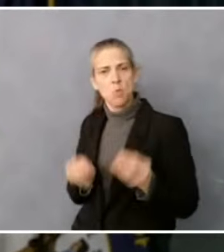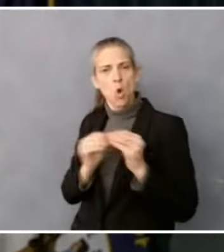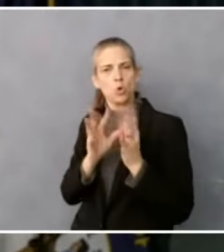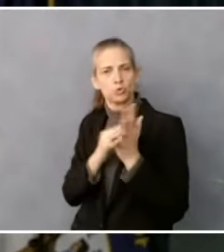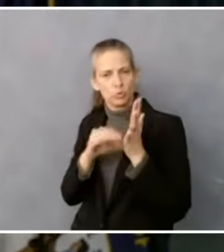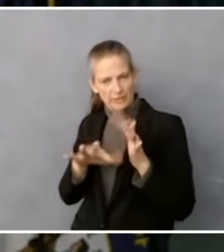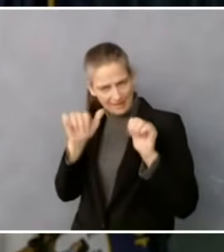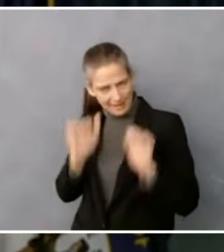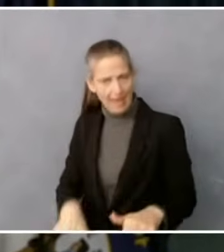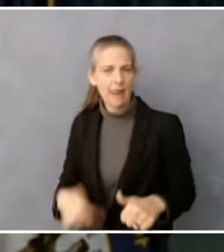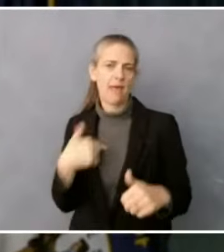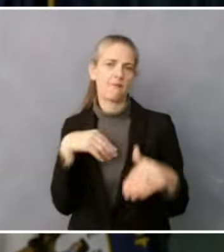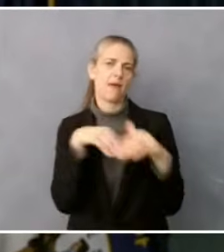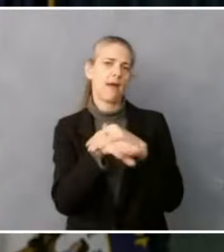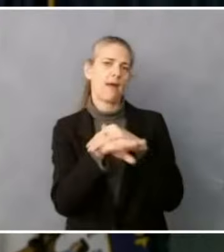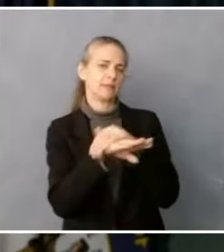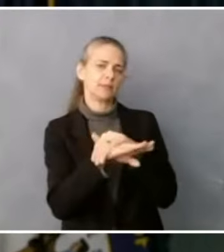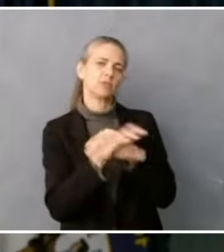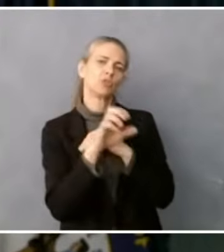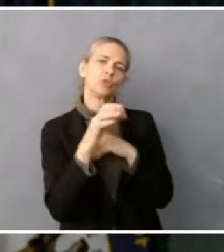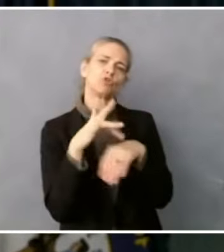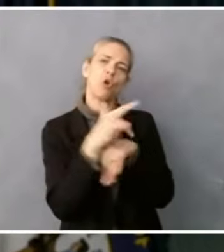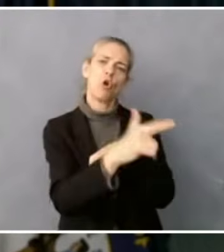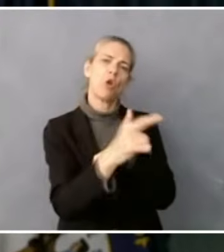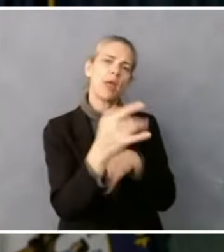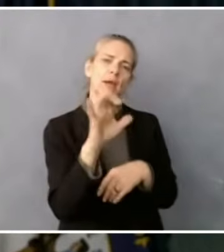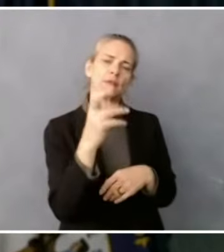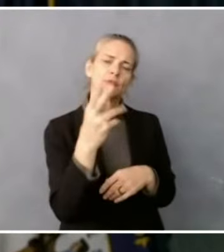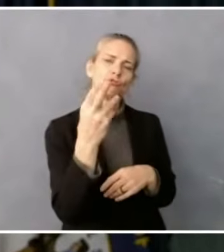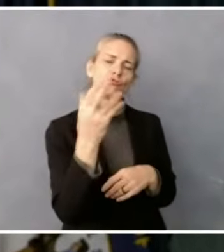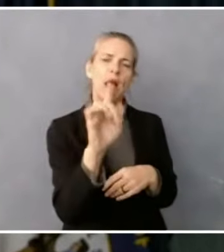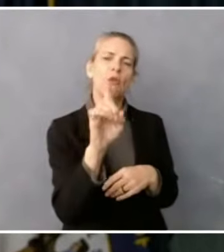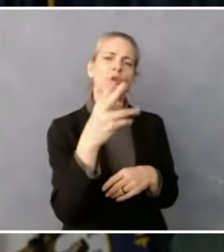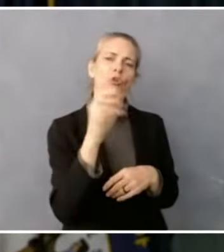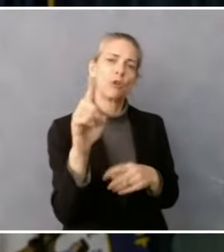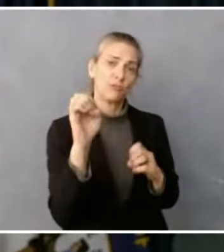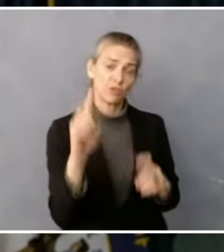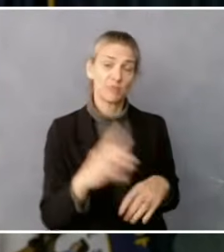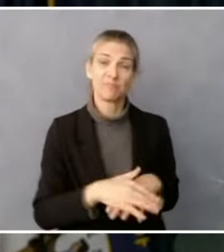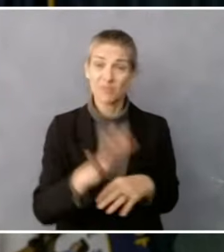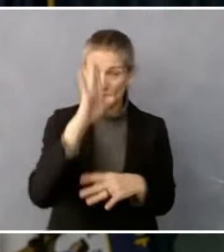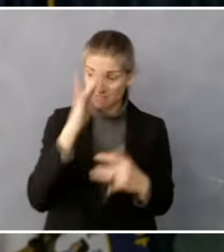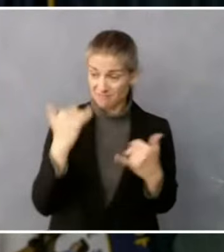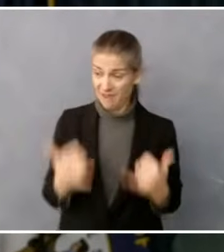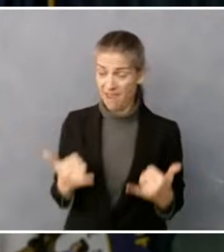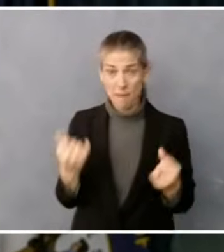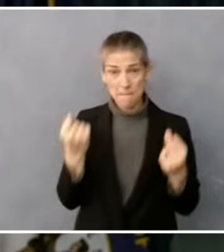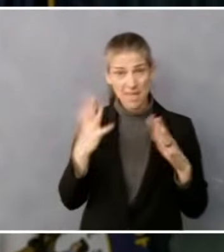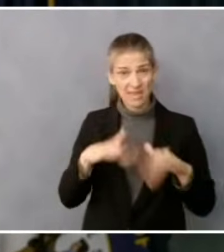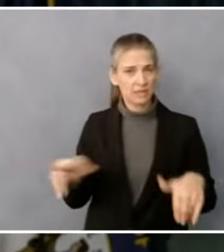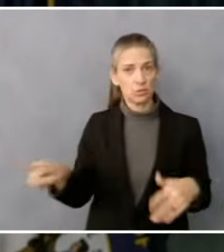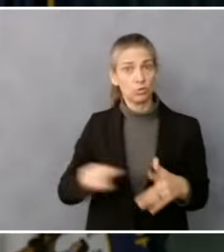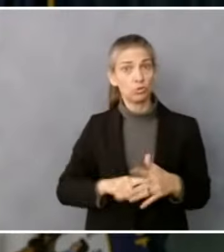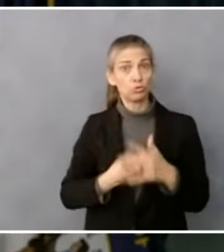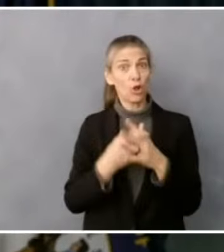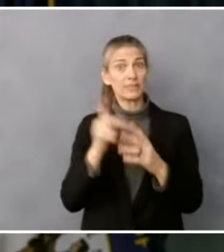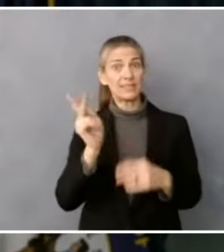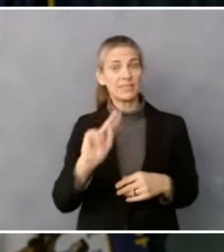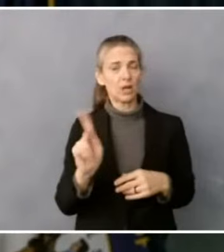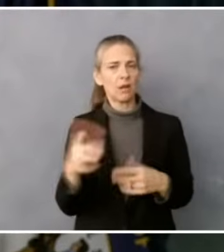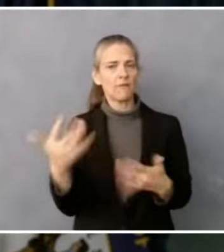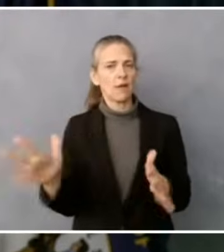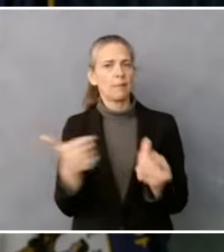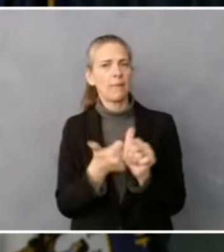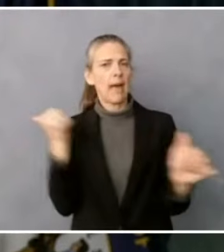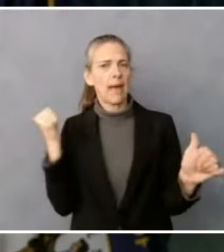access to early childhood education. Right now, too many kids start kindergarten already behind. Some kids come